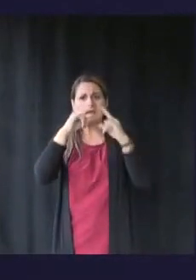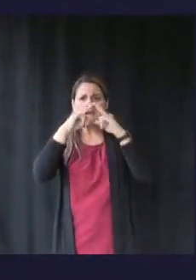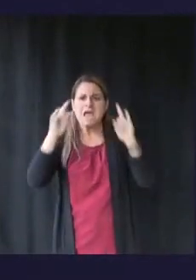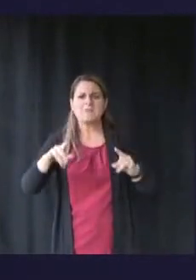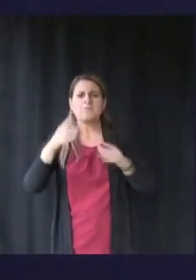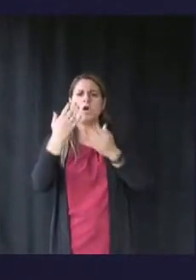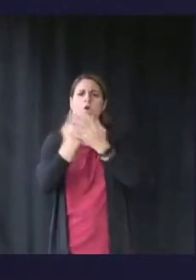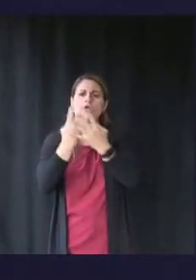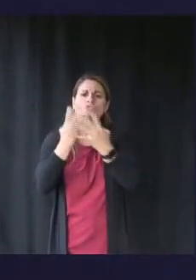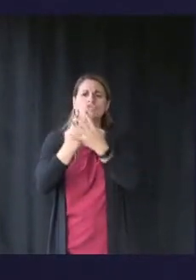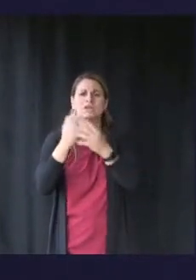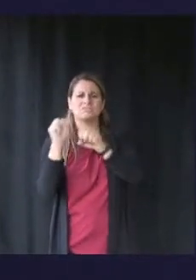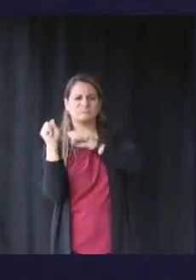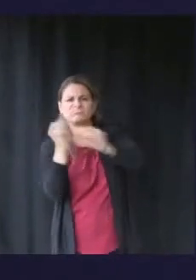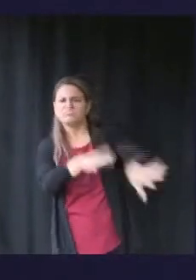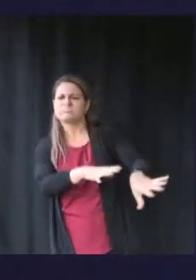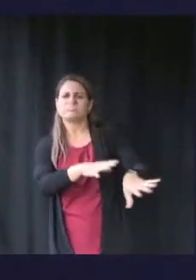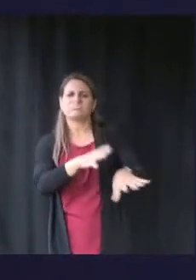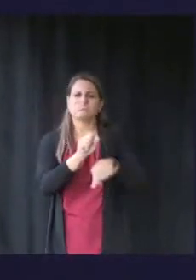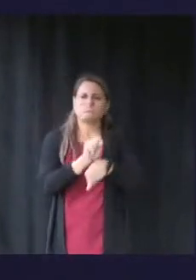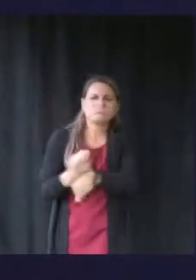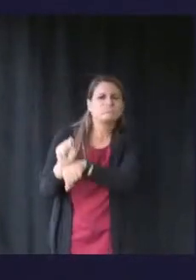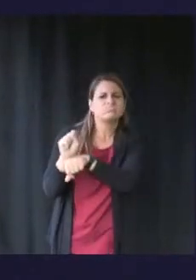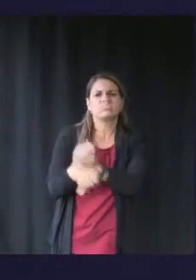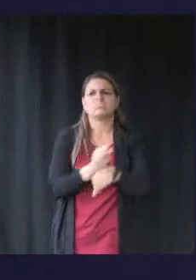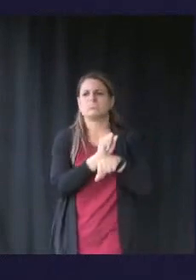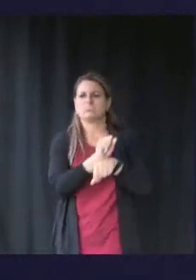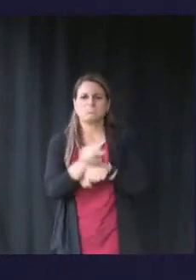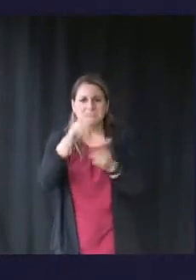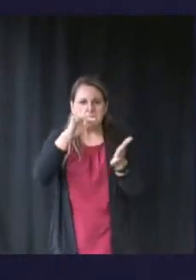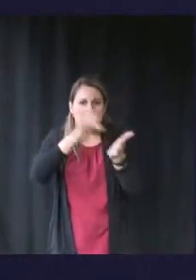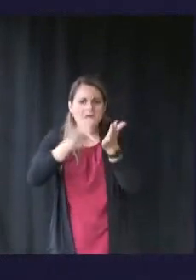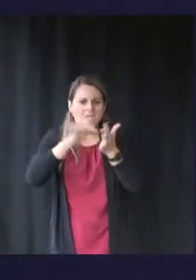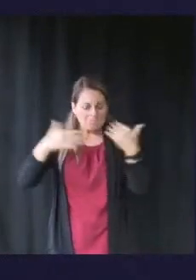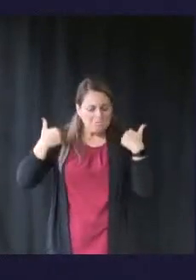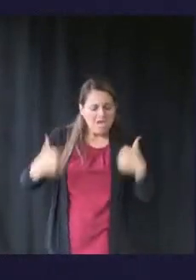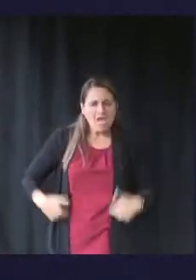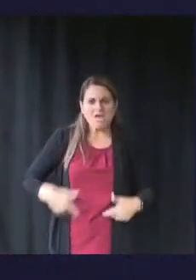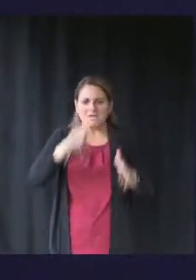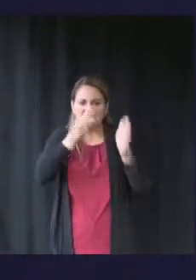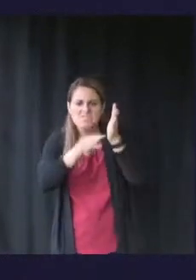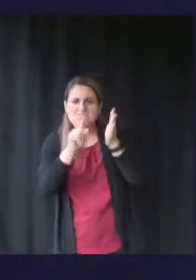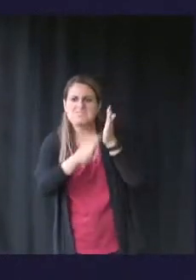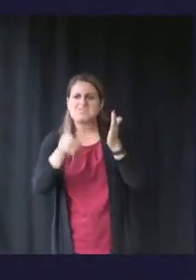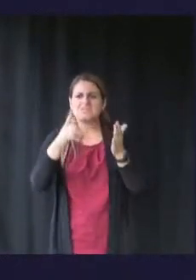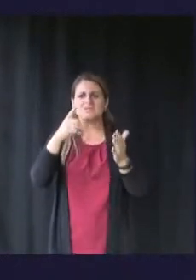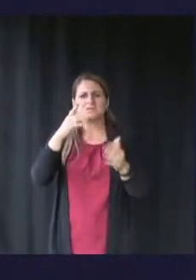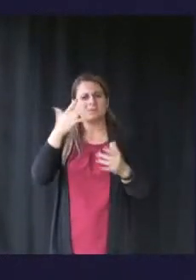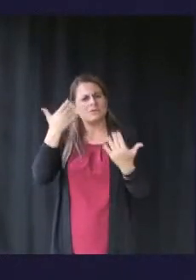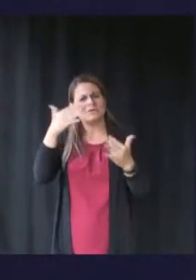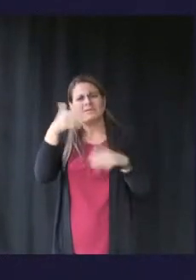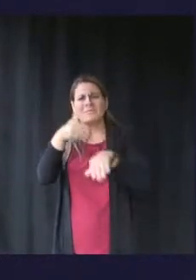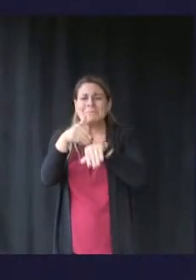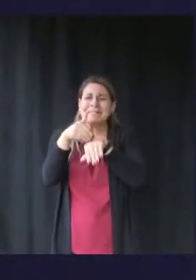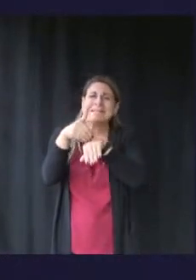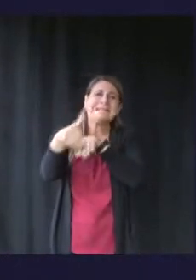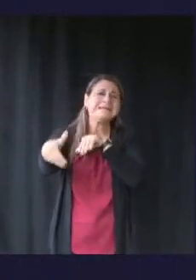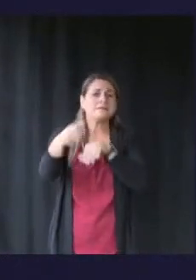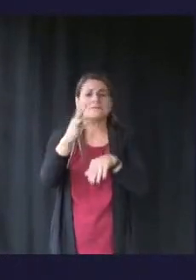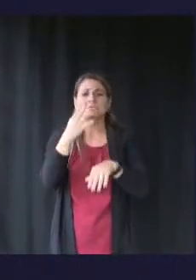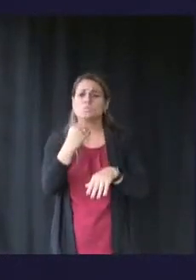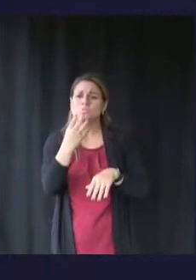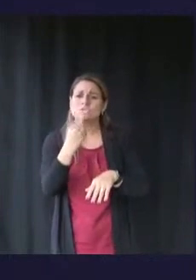forced labor, medical experimentation. 6 million Jews murdered, including so